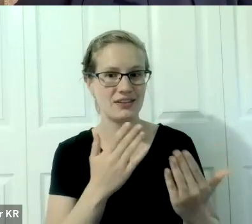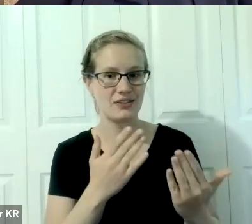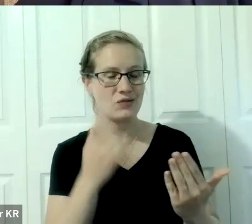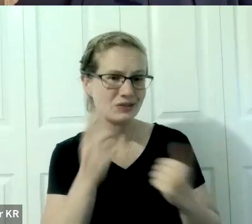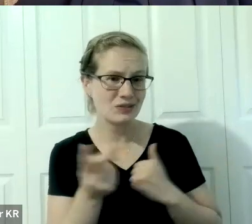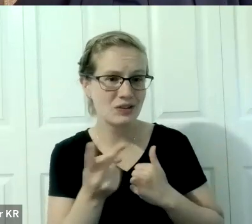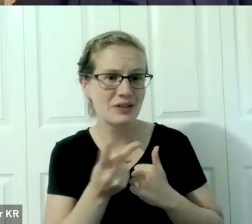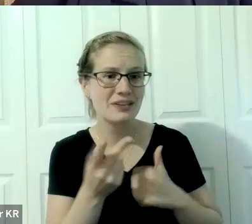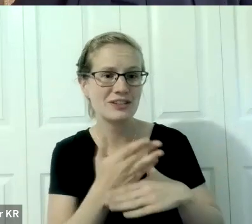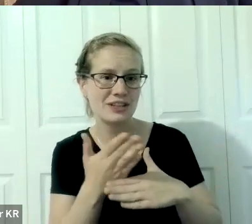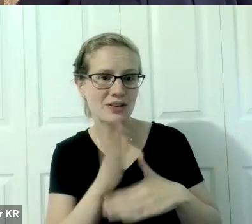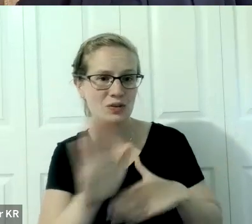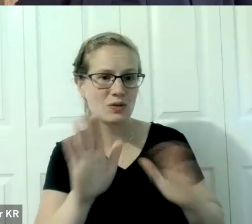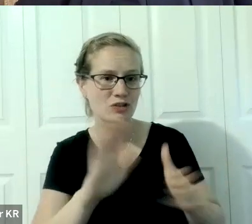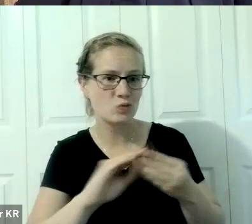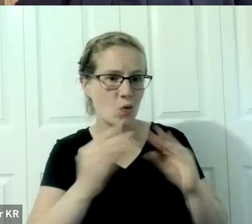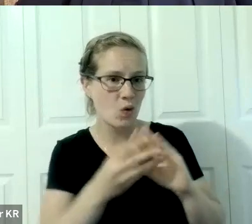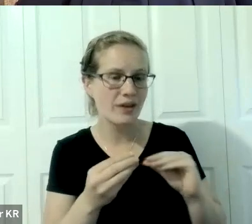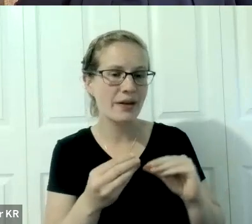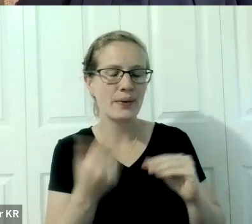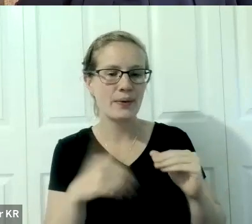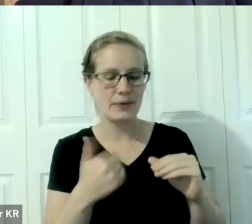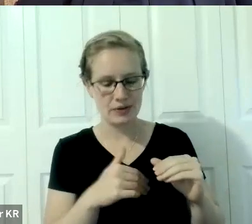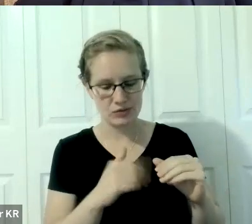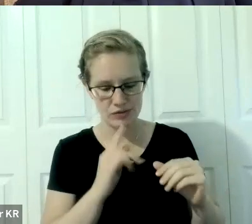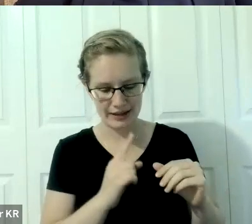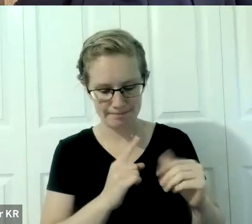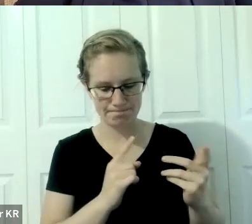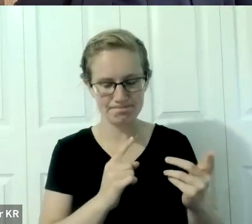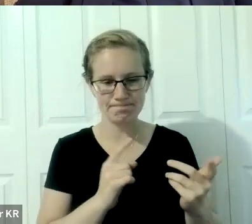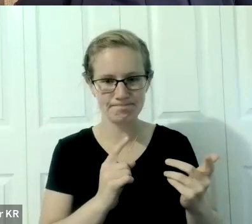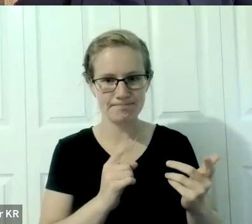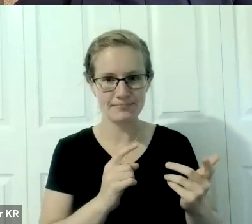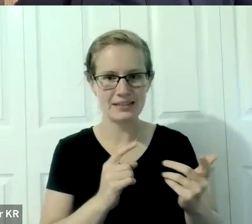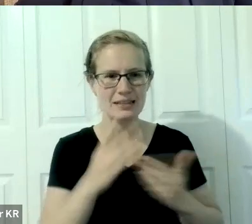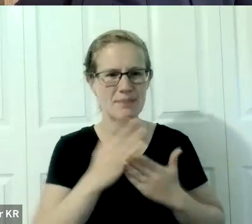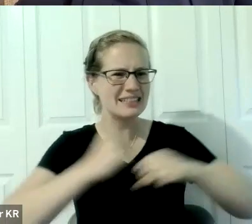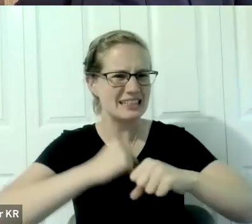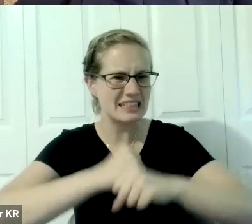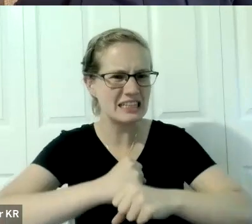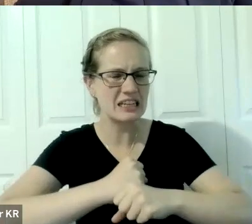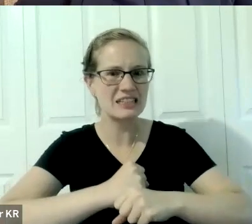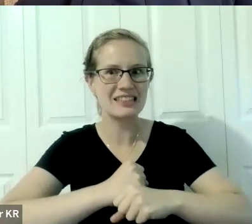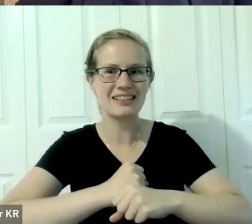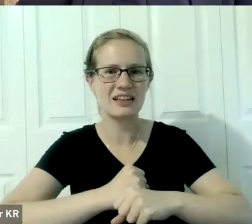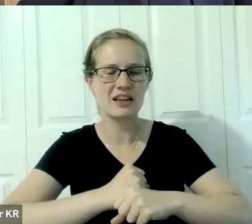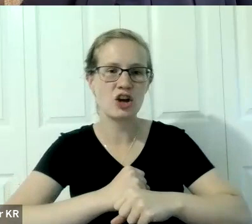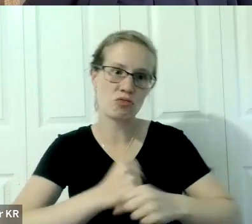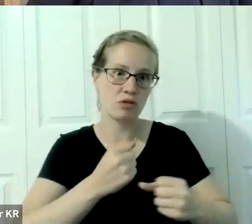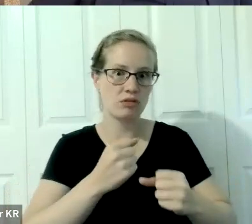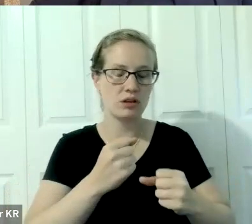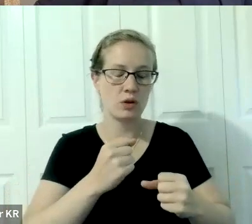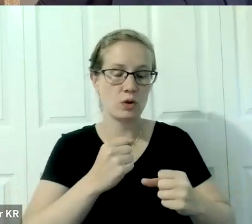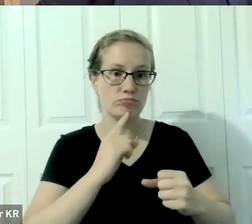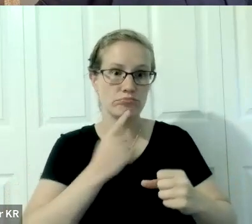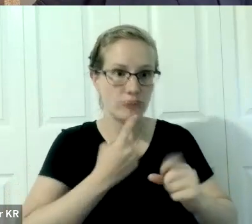two of you for sharing your story. I really think it puts flesh on some of these stats. Some of the stats are pretty